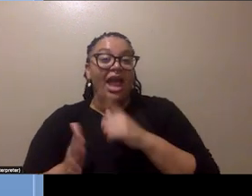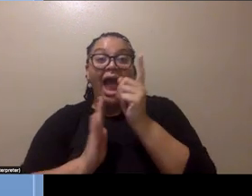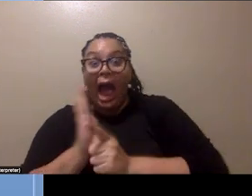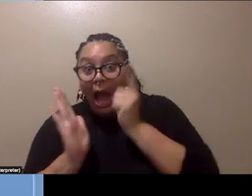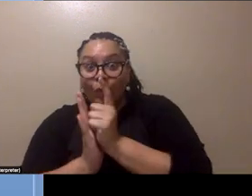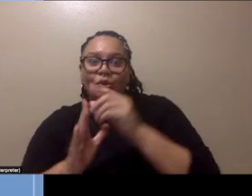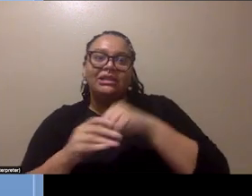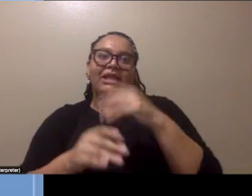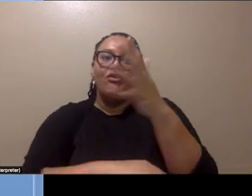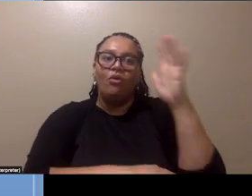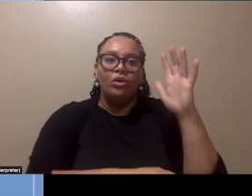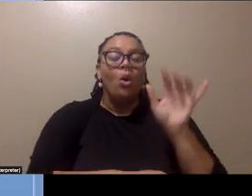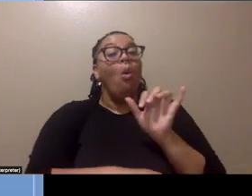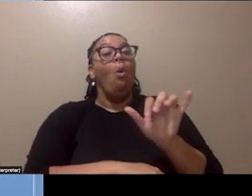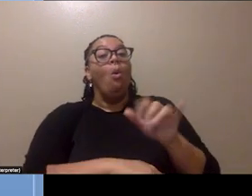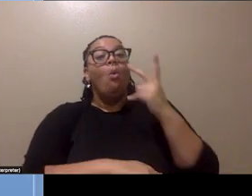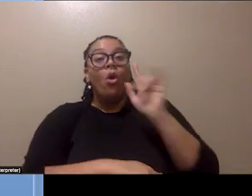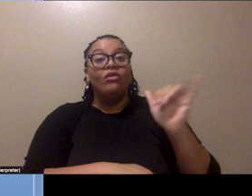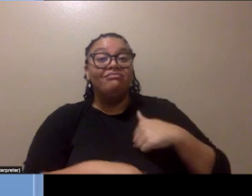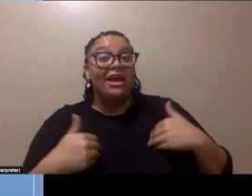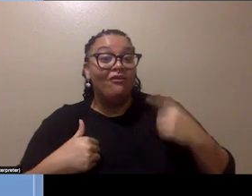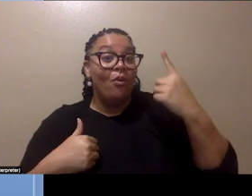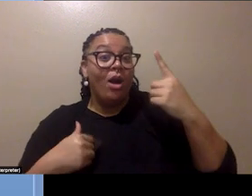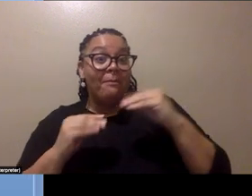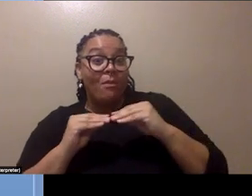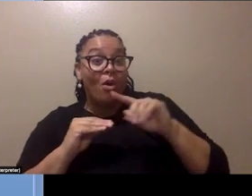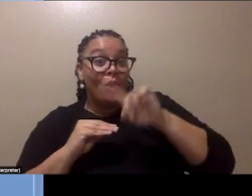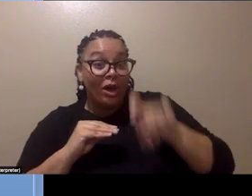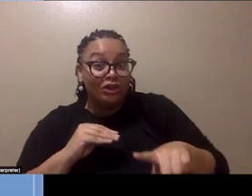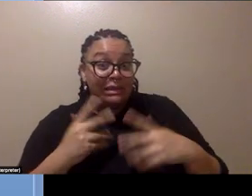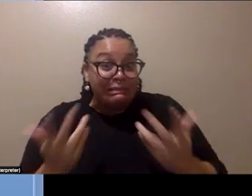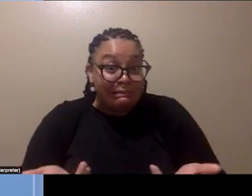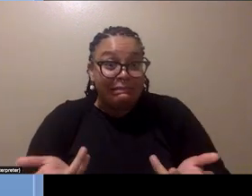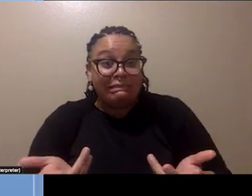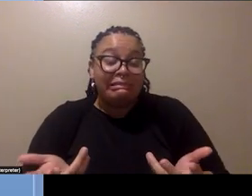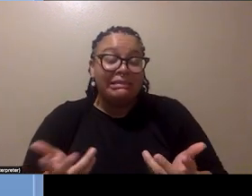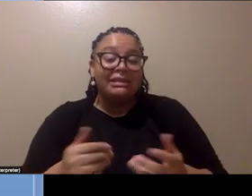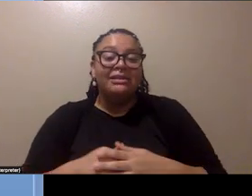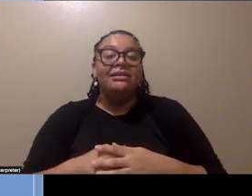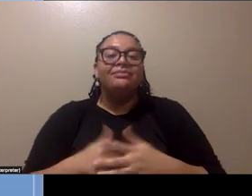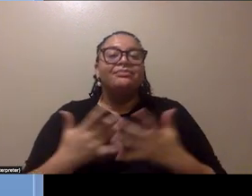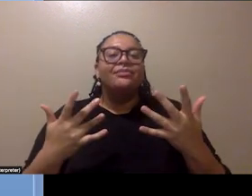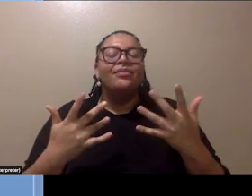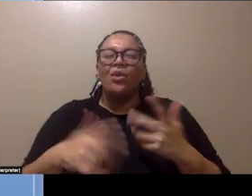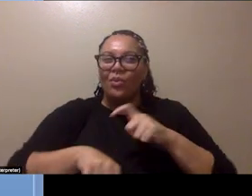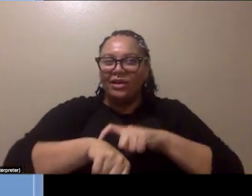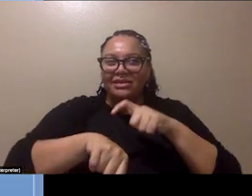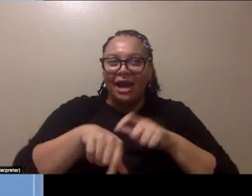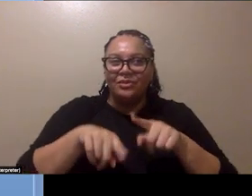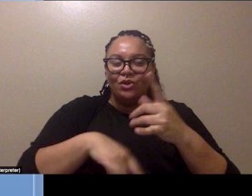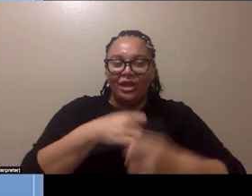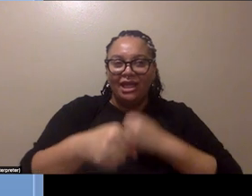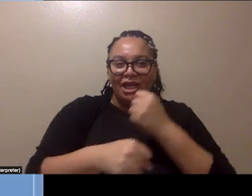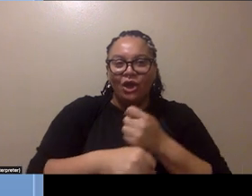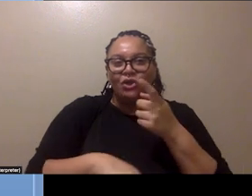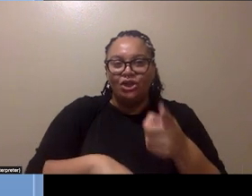those hours in the forest. Oh, and let's see, we have one more. Oh, we have a flurry of questions on this one. Oh.